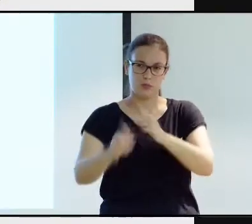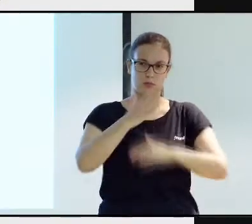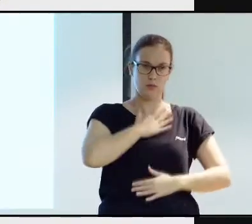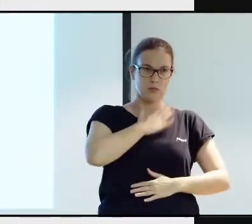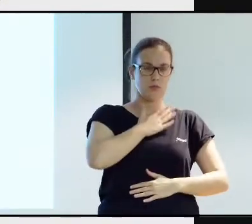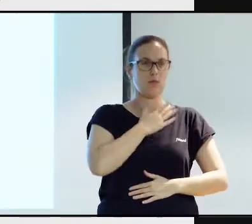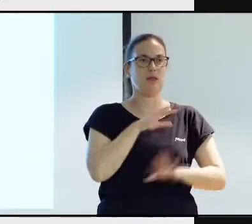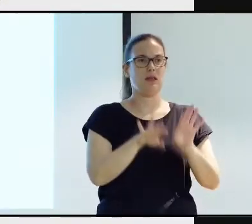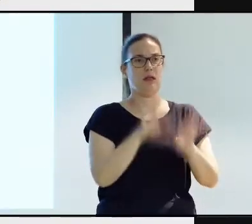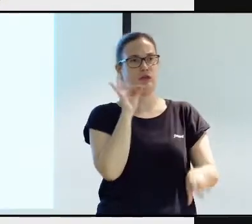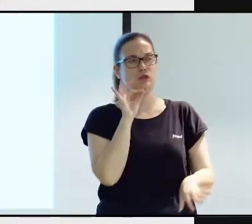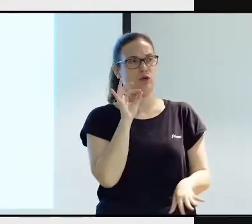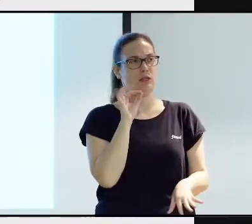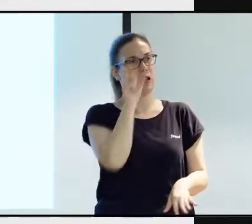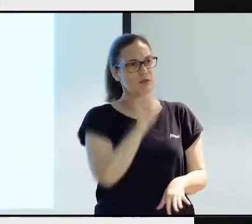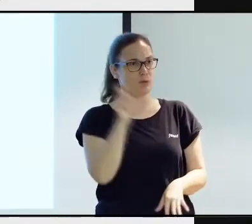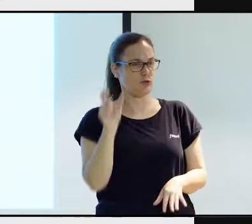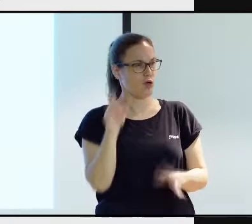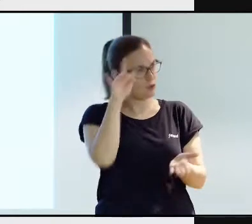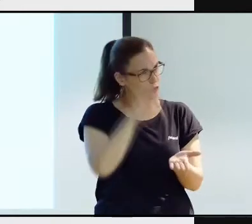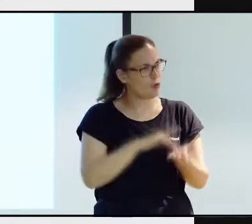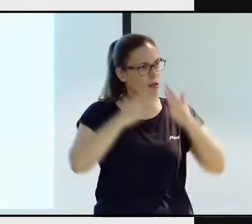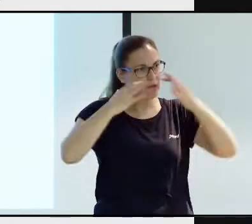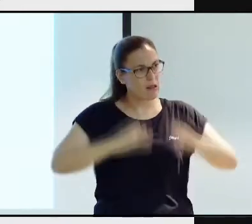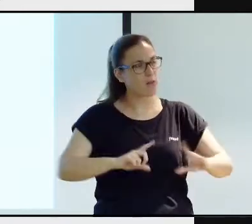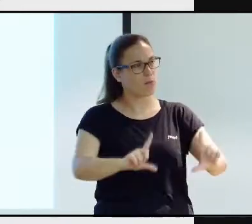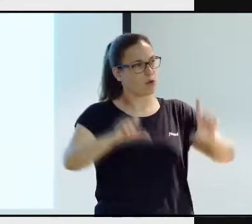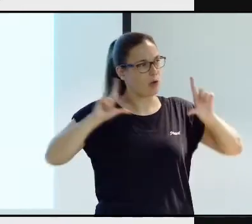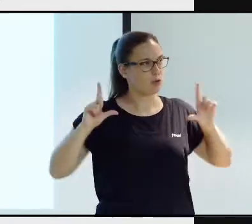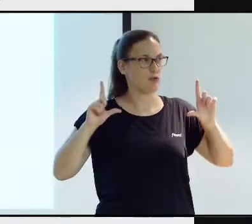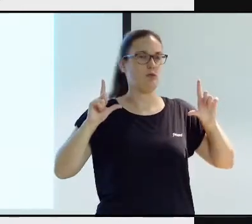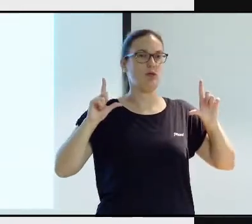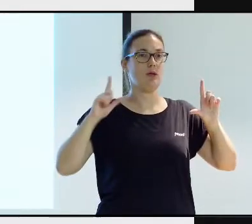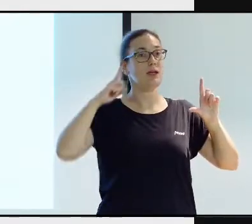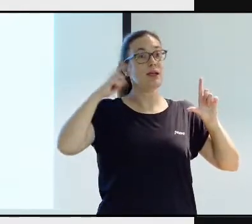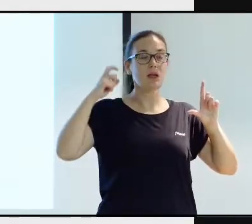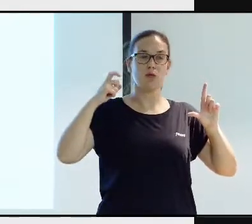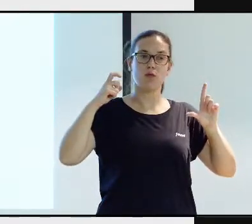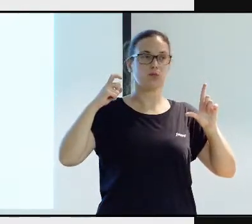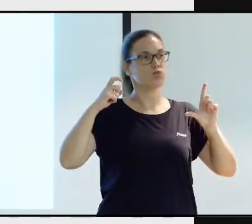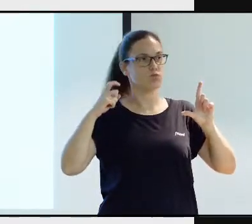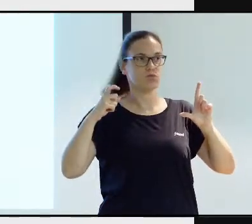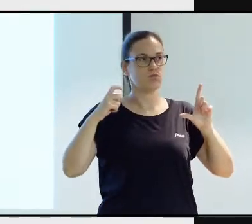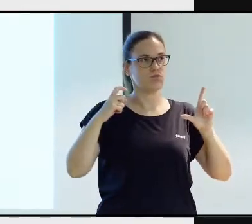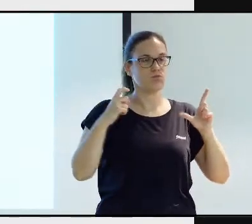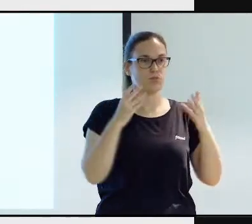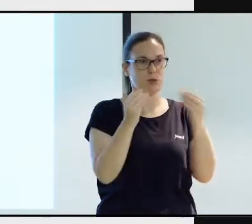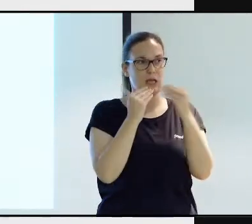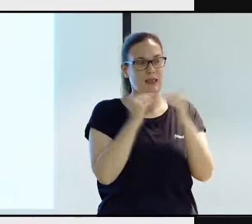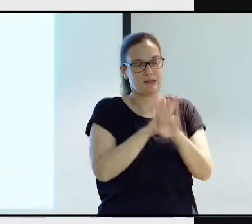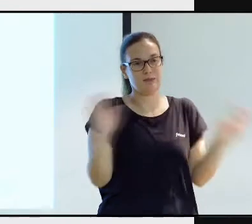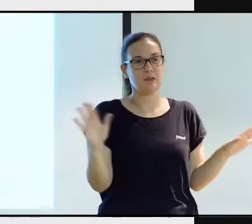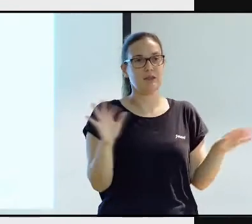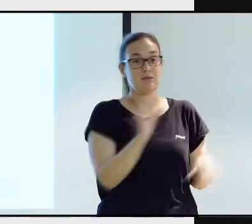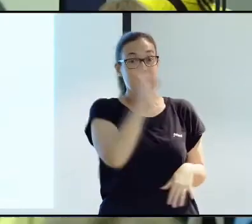sure that the ultimate decisions that are affecting people are made by the people themselves.